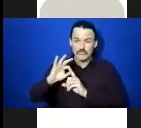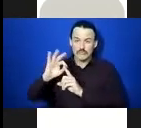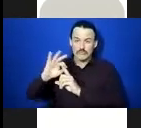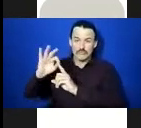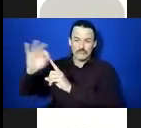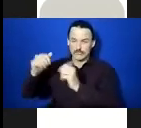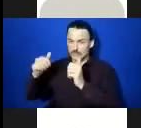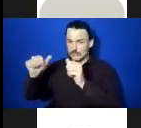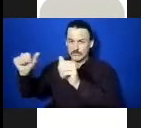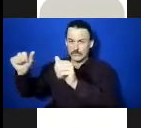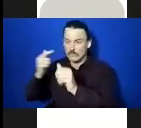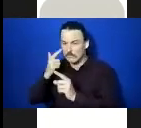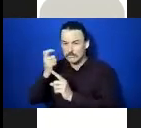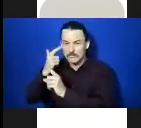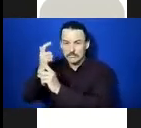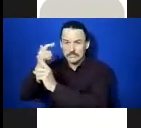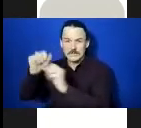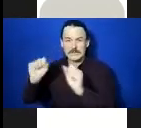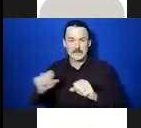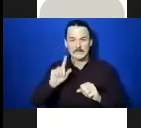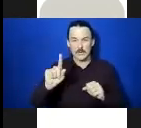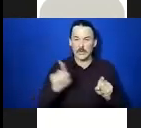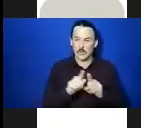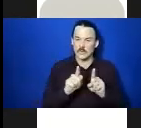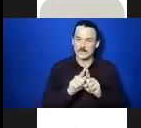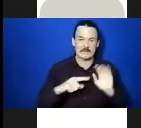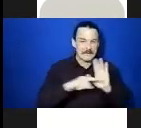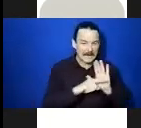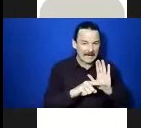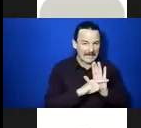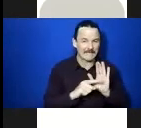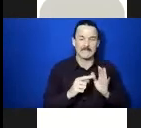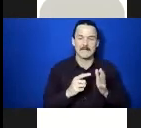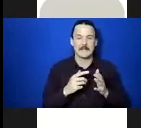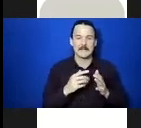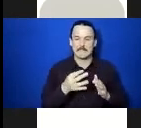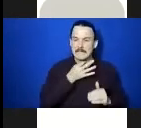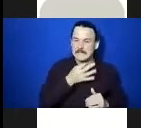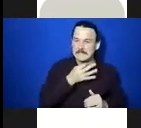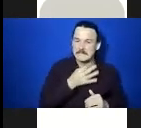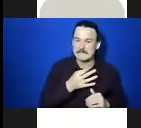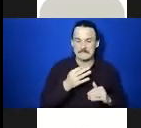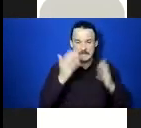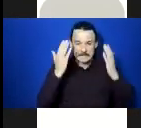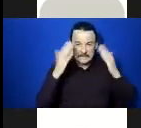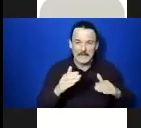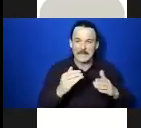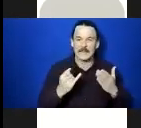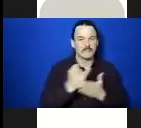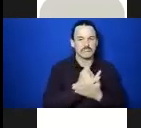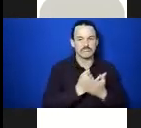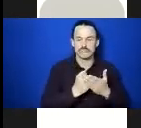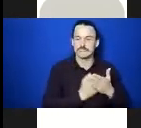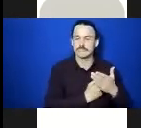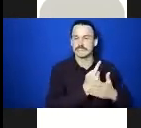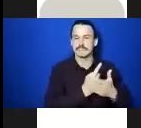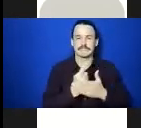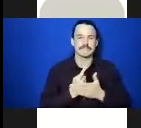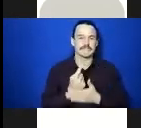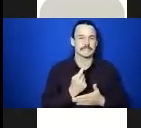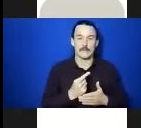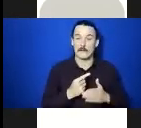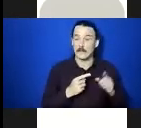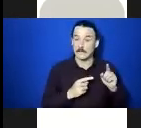misuse, abuse, dangers, and negative impacts on individuals and society. These narratives should not